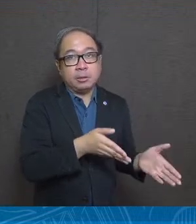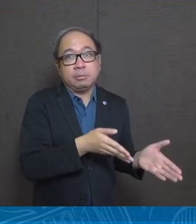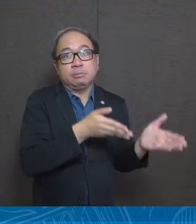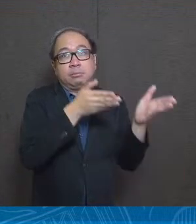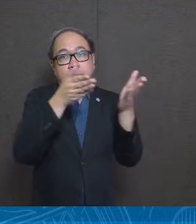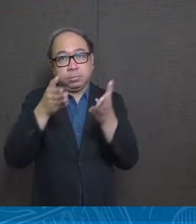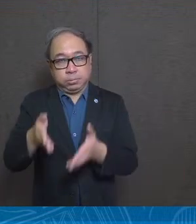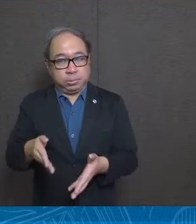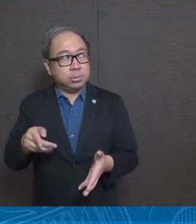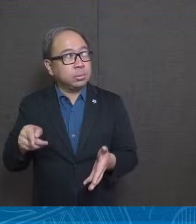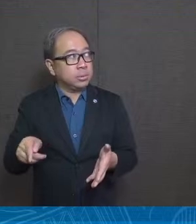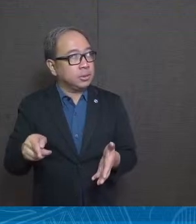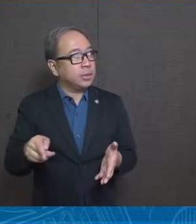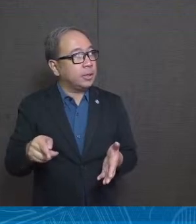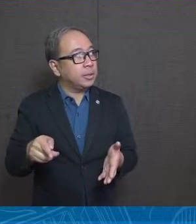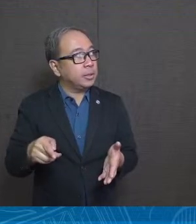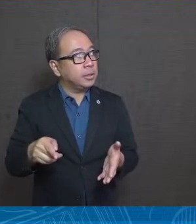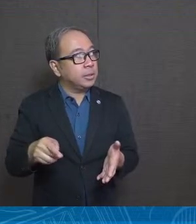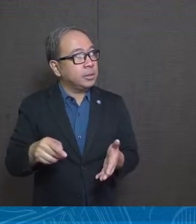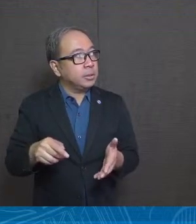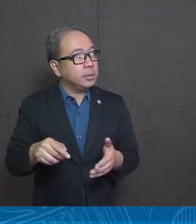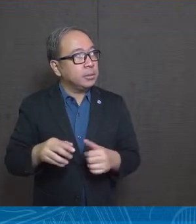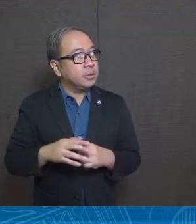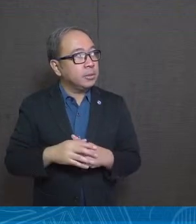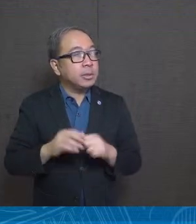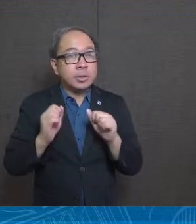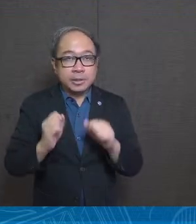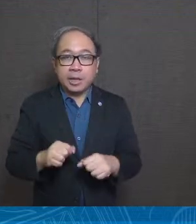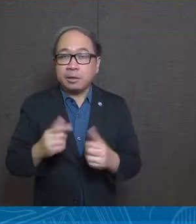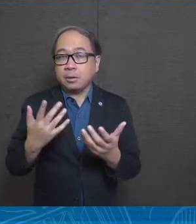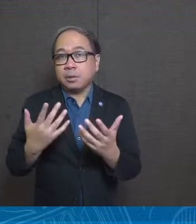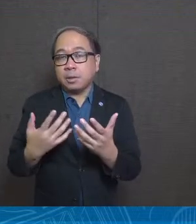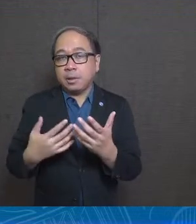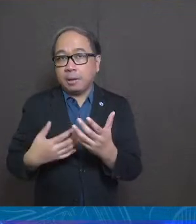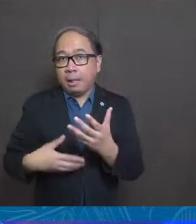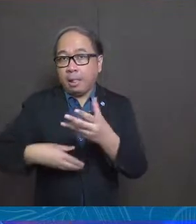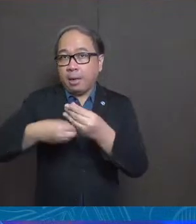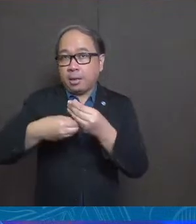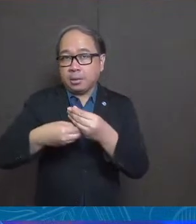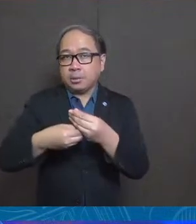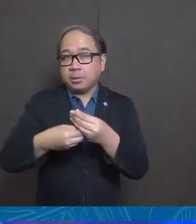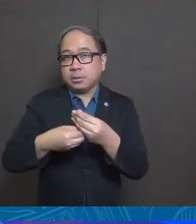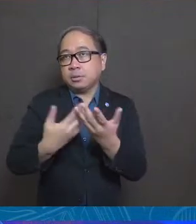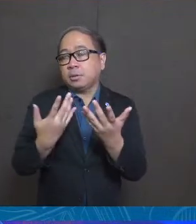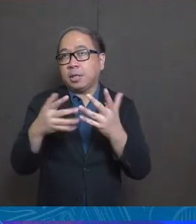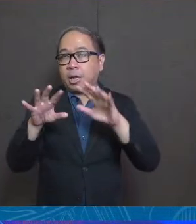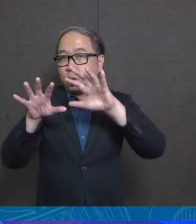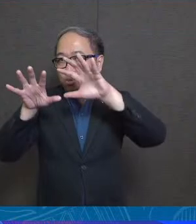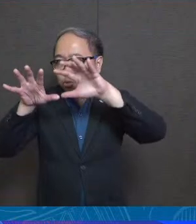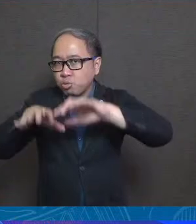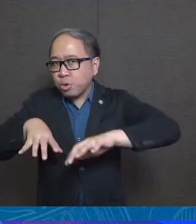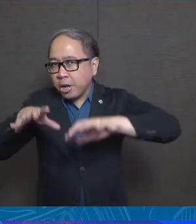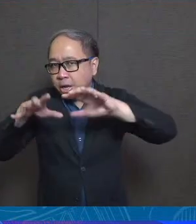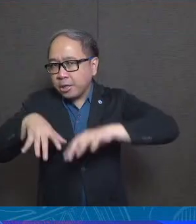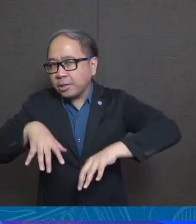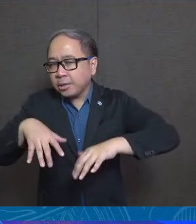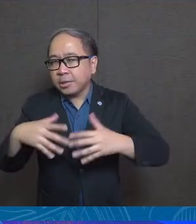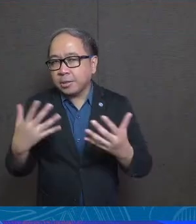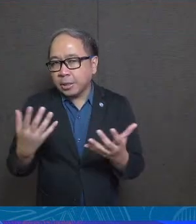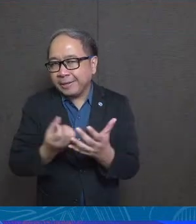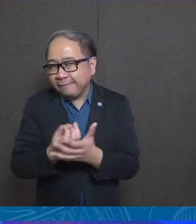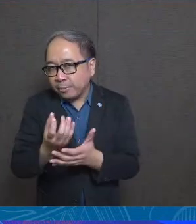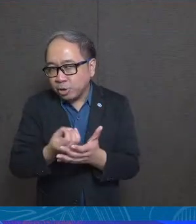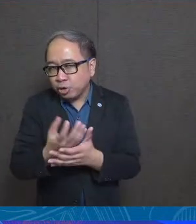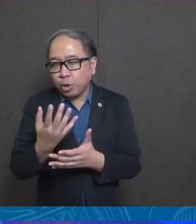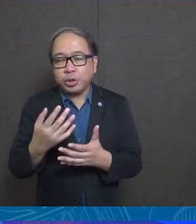but you can overlap the other information like rainfall information, and you can